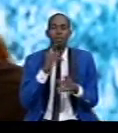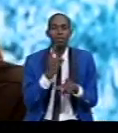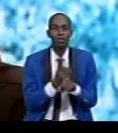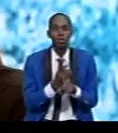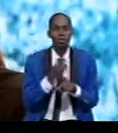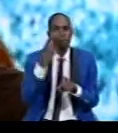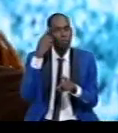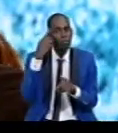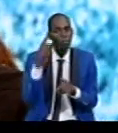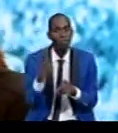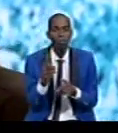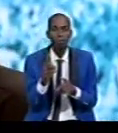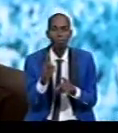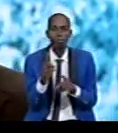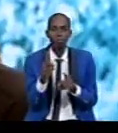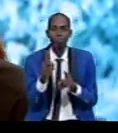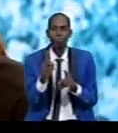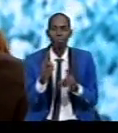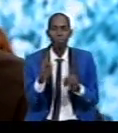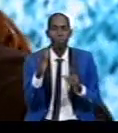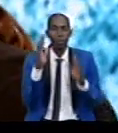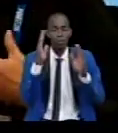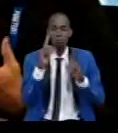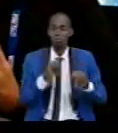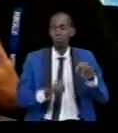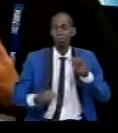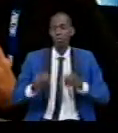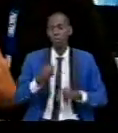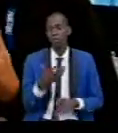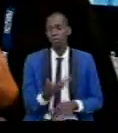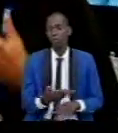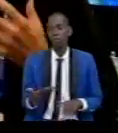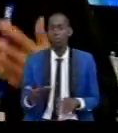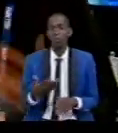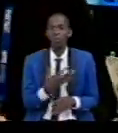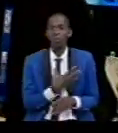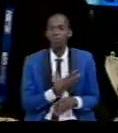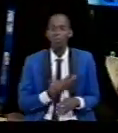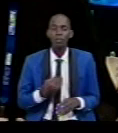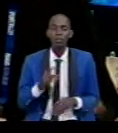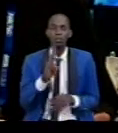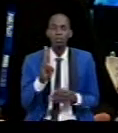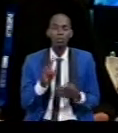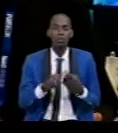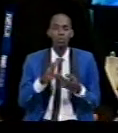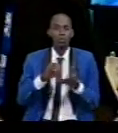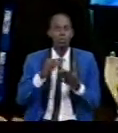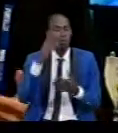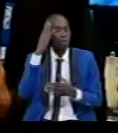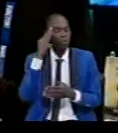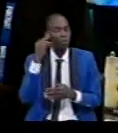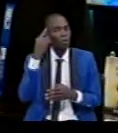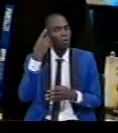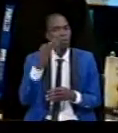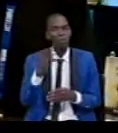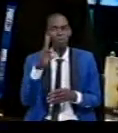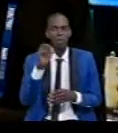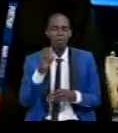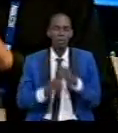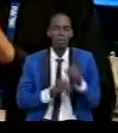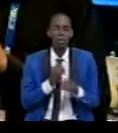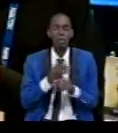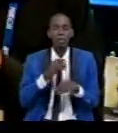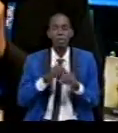to provide the body of Christ with the needed technology tools. I believe God can use my experience now of over 30 years in